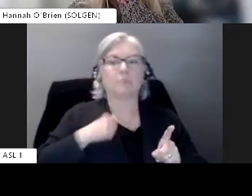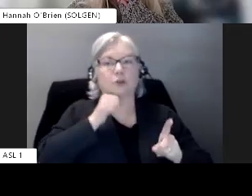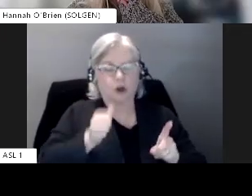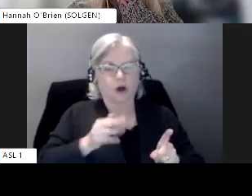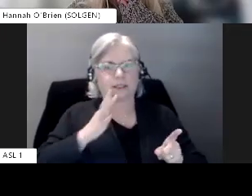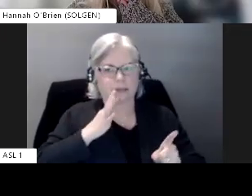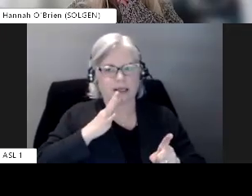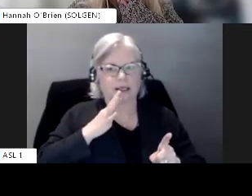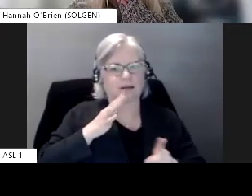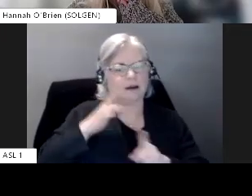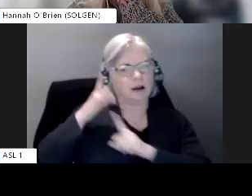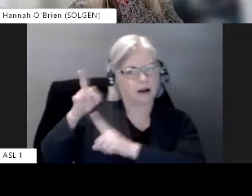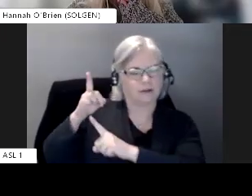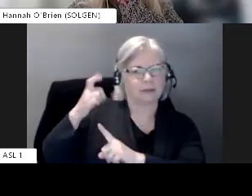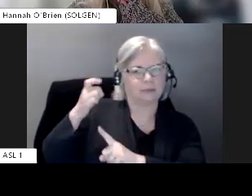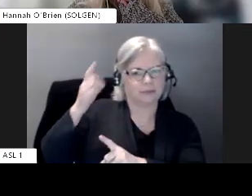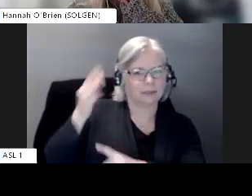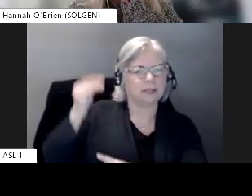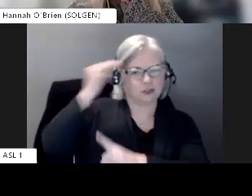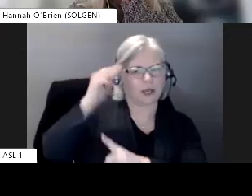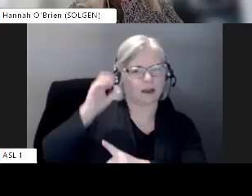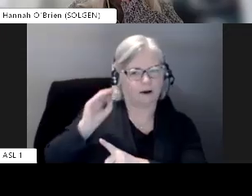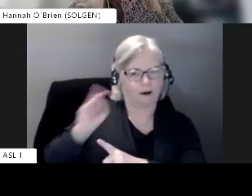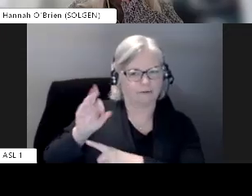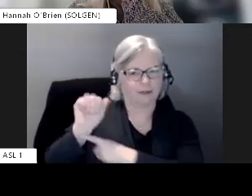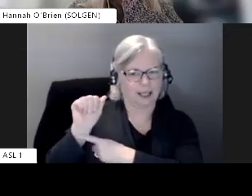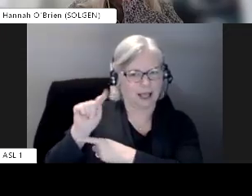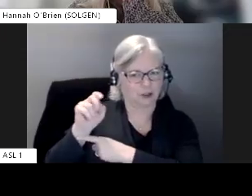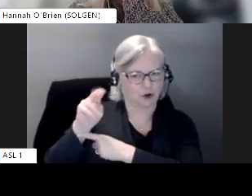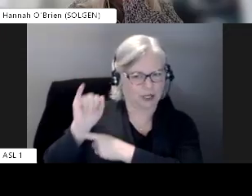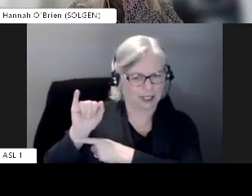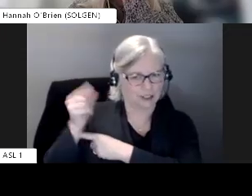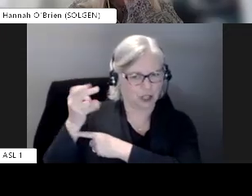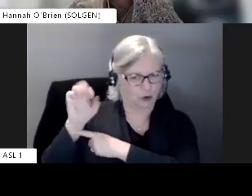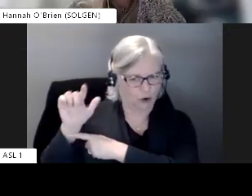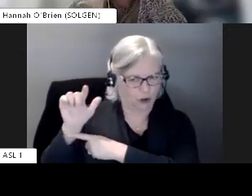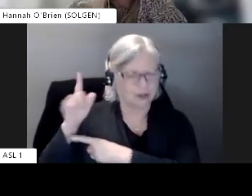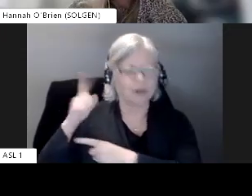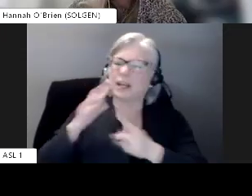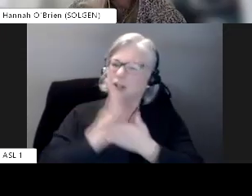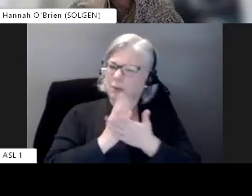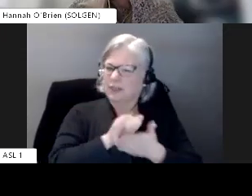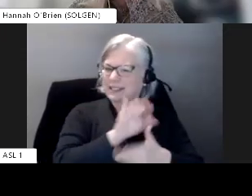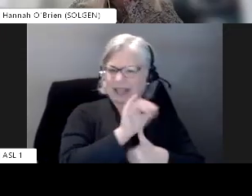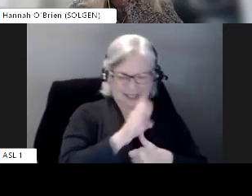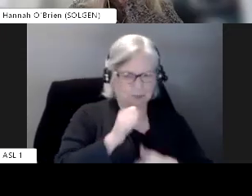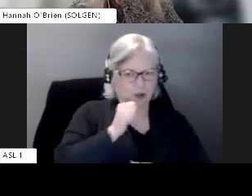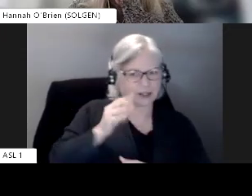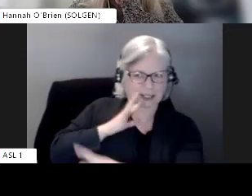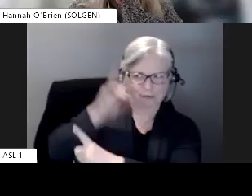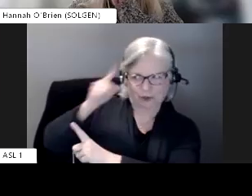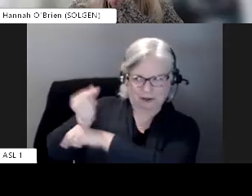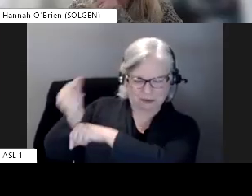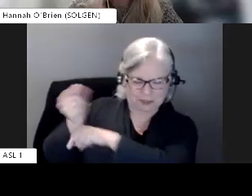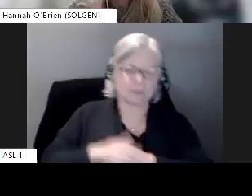on behalf of the Ministry of the Attorney General when I speak about this case. And second, I just wanted to clarify that I was